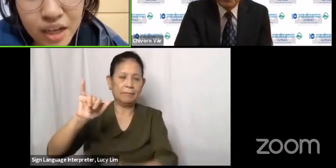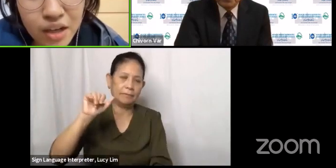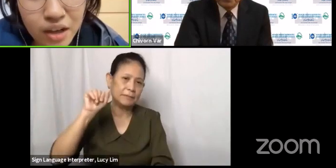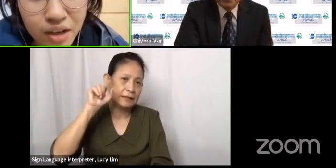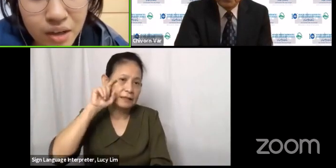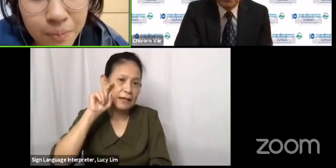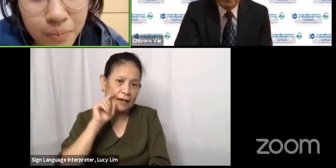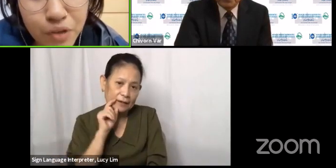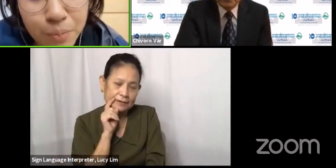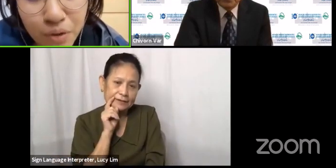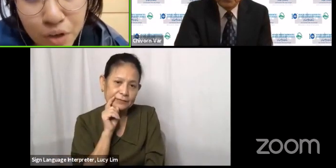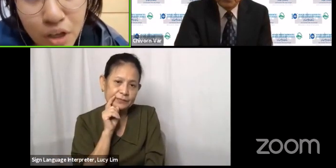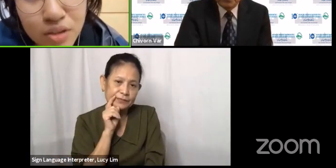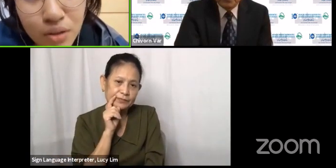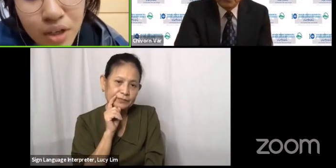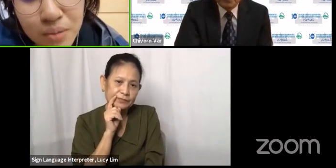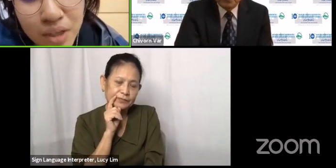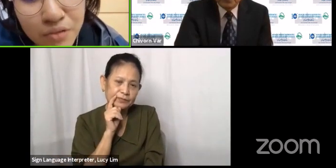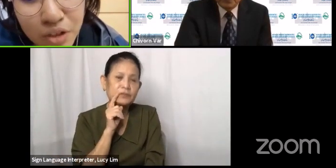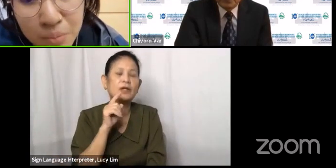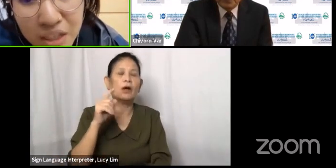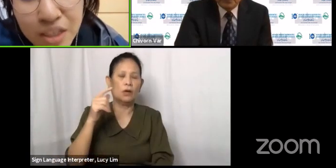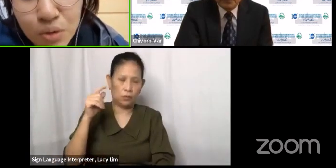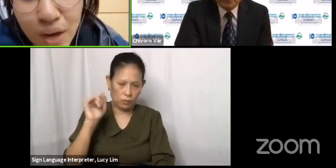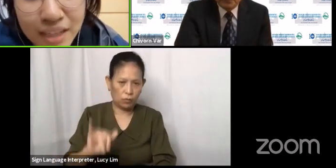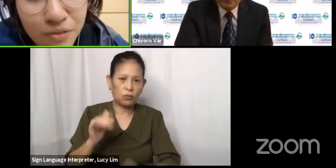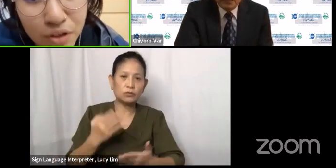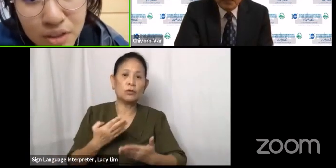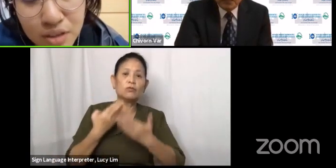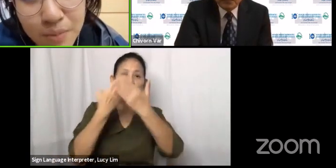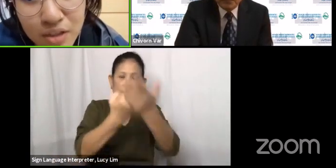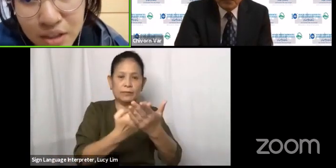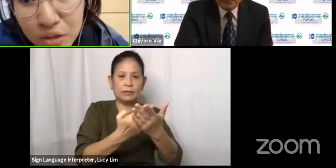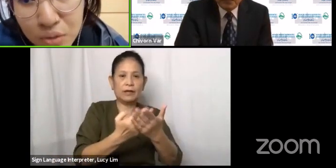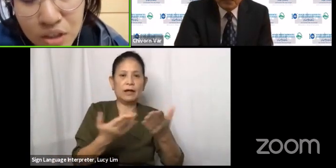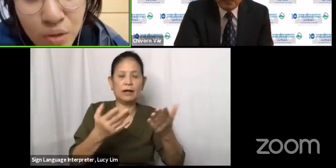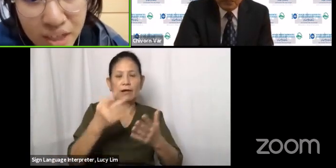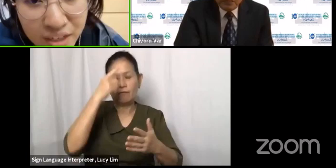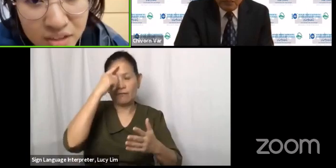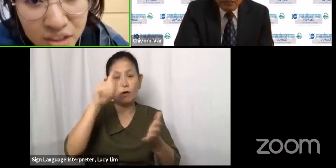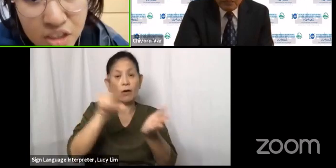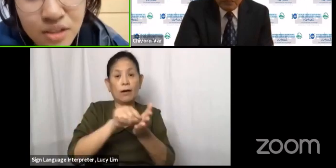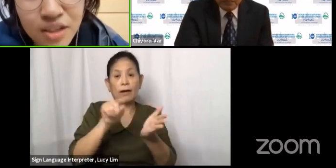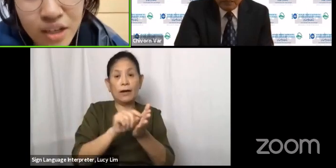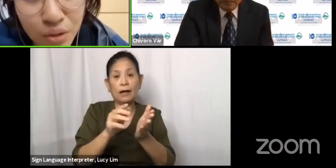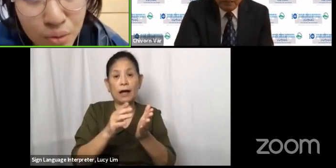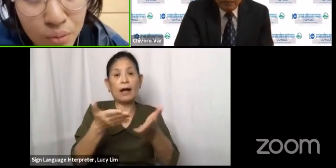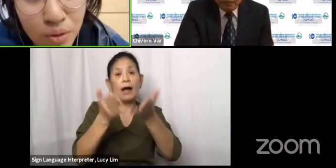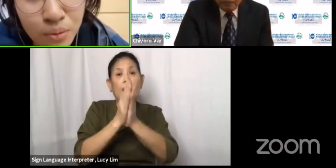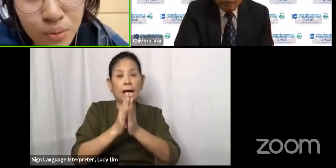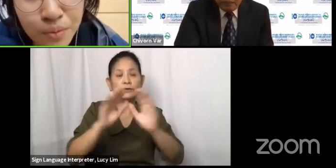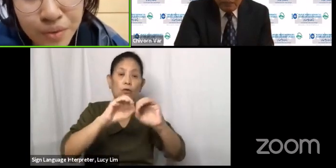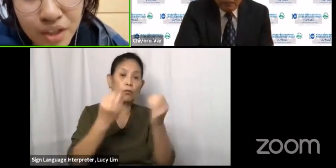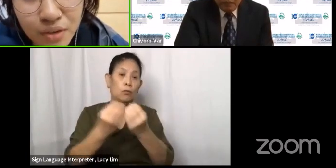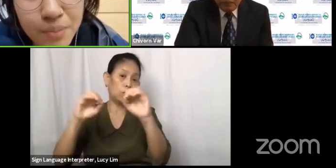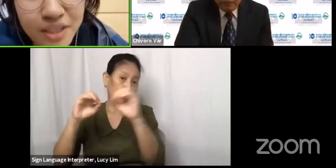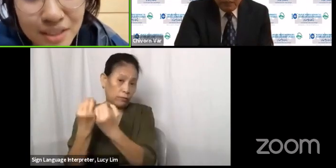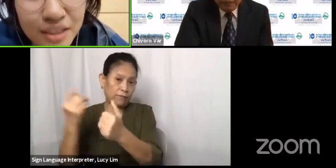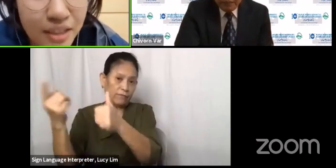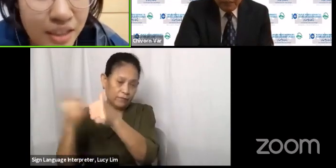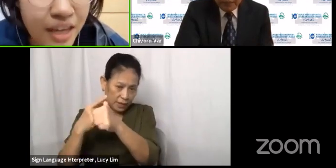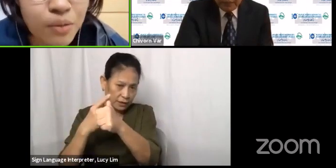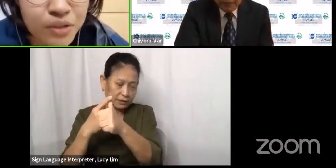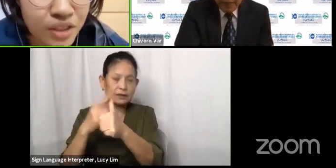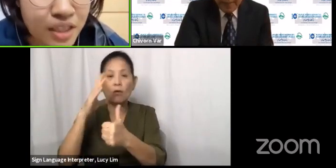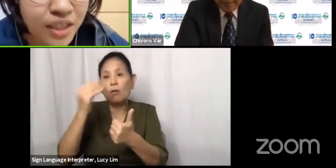that. But we also recommend for the media to ask first, especially to the organizations and the group who are